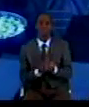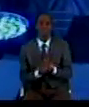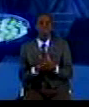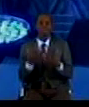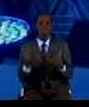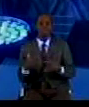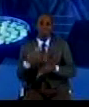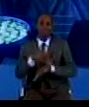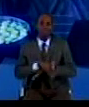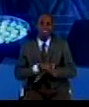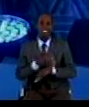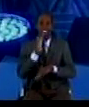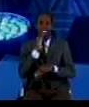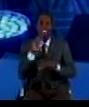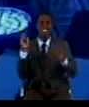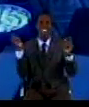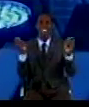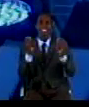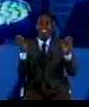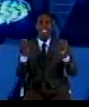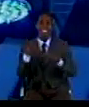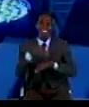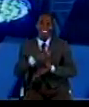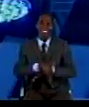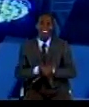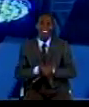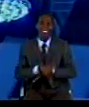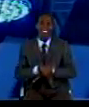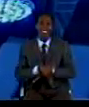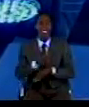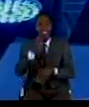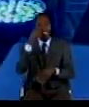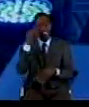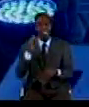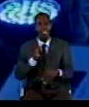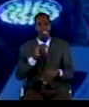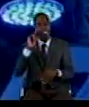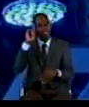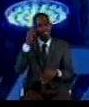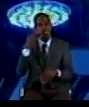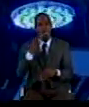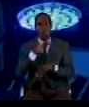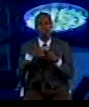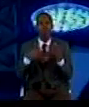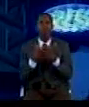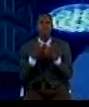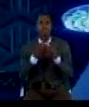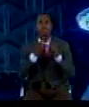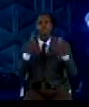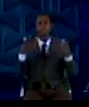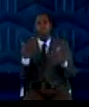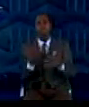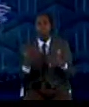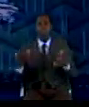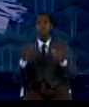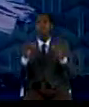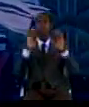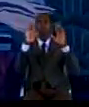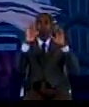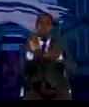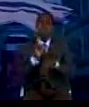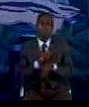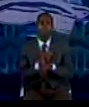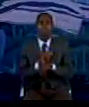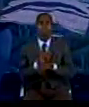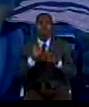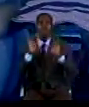Tonight is celebration night. Because when I think about all the incredible things, the miracles, signs and wonders that the